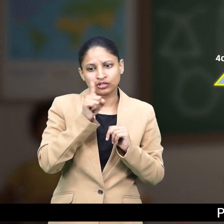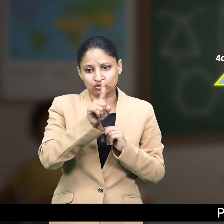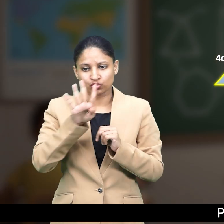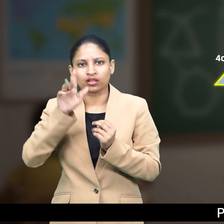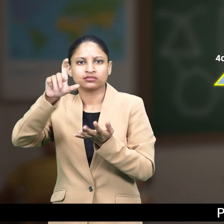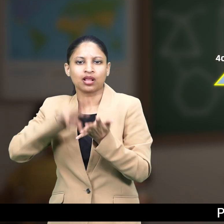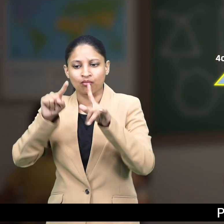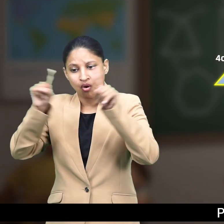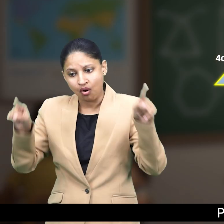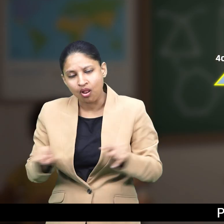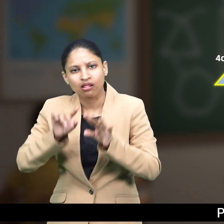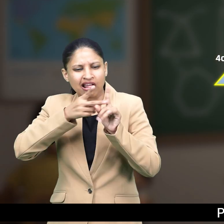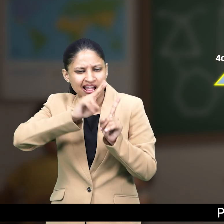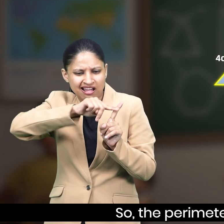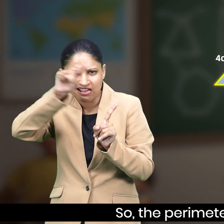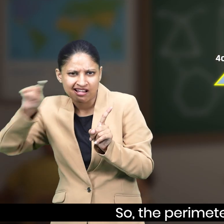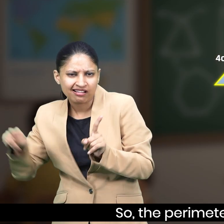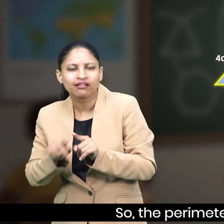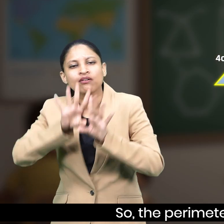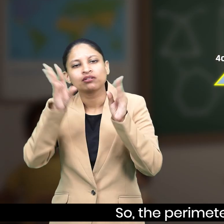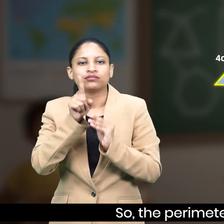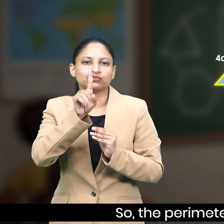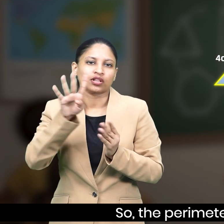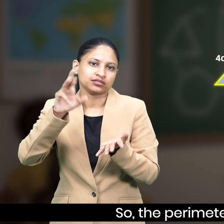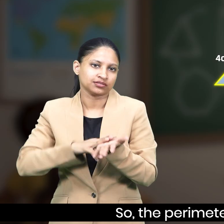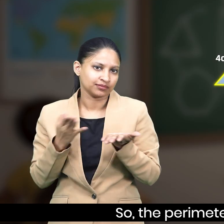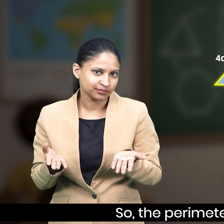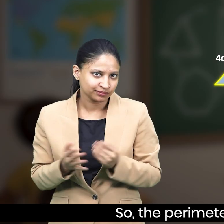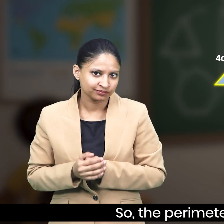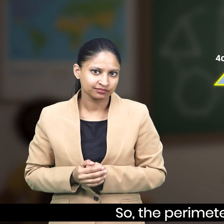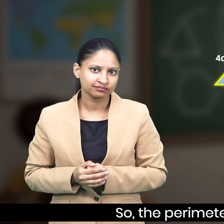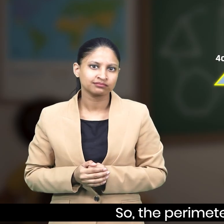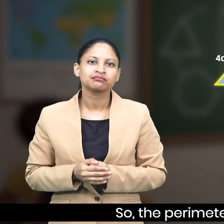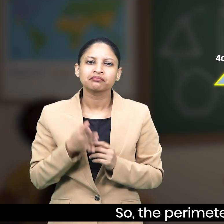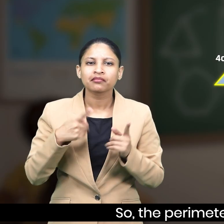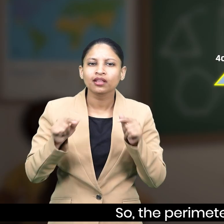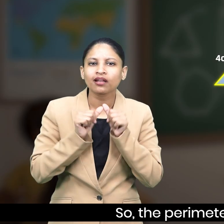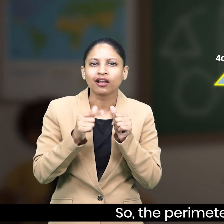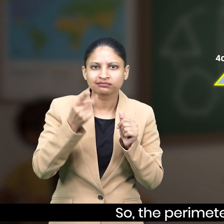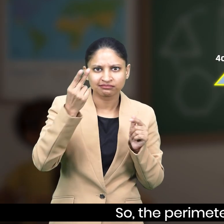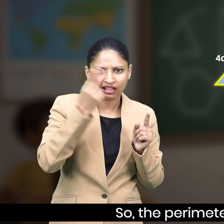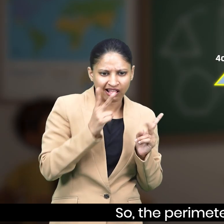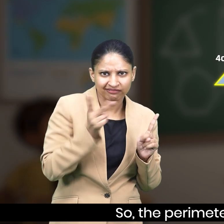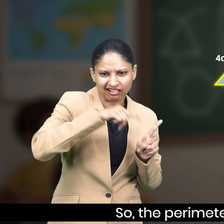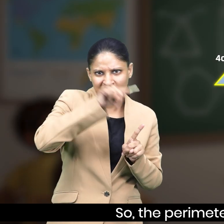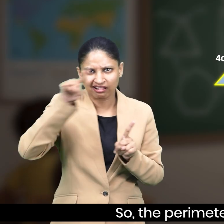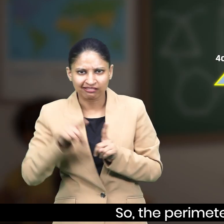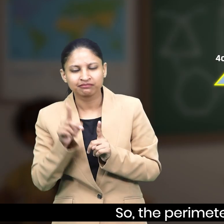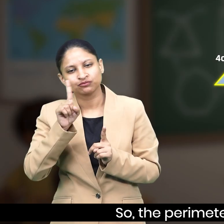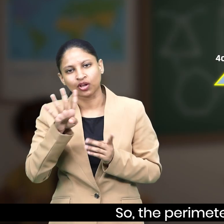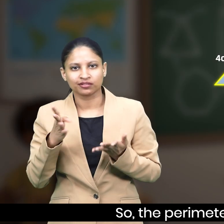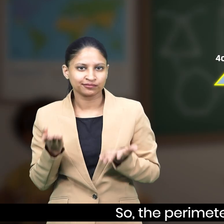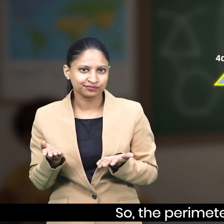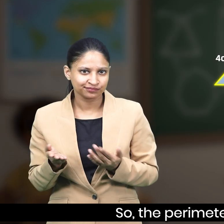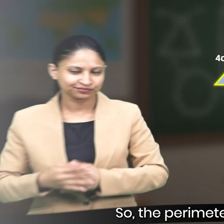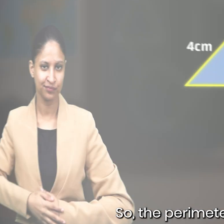to 14 centimeter. So the perimeter of the shape is 14 centimeters.